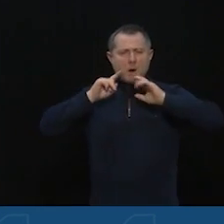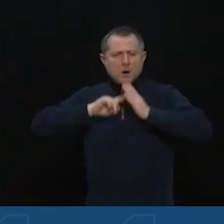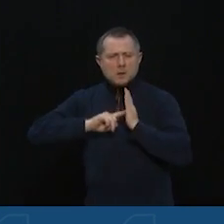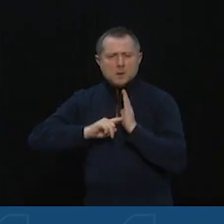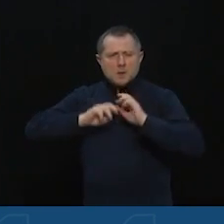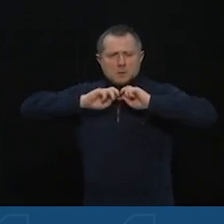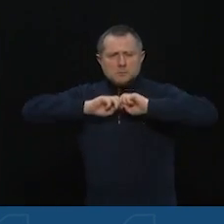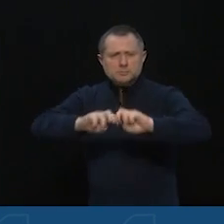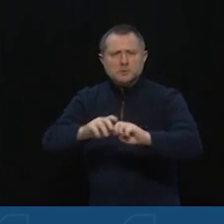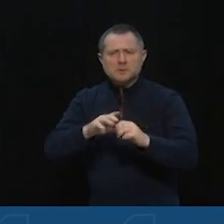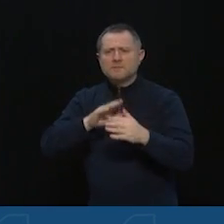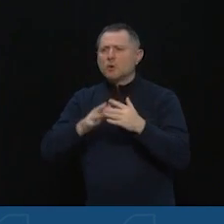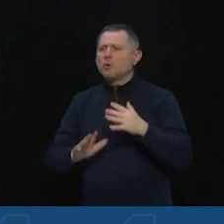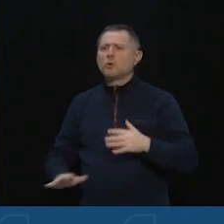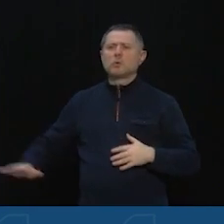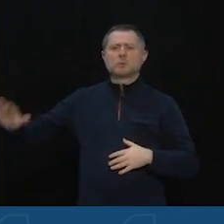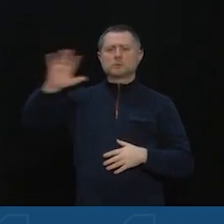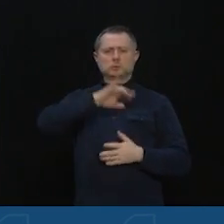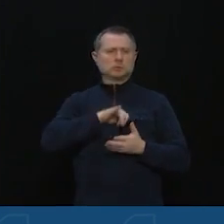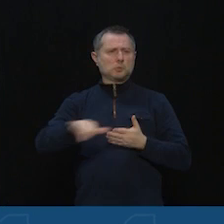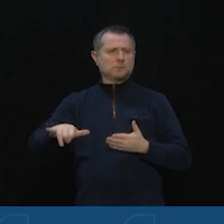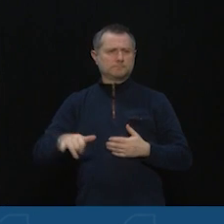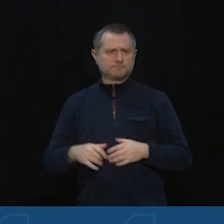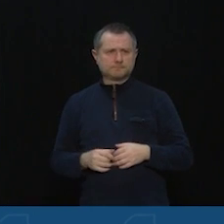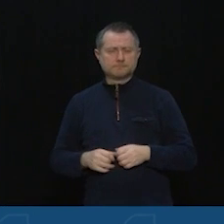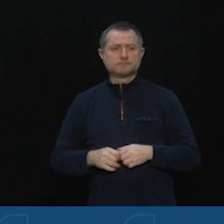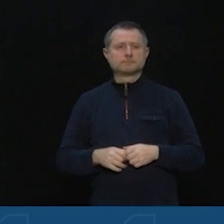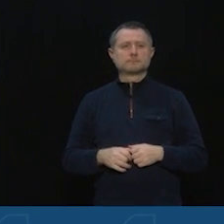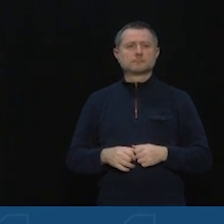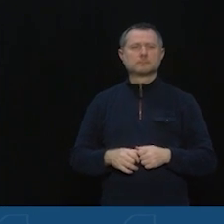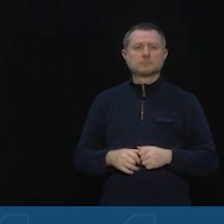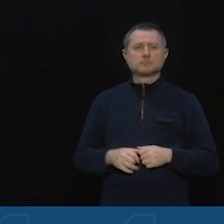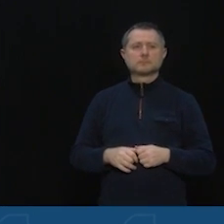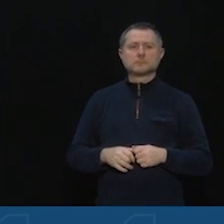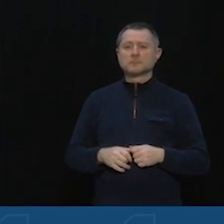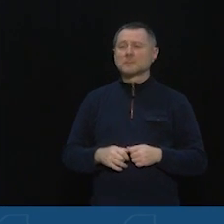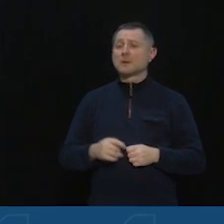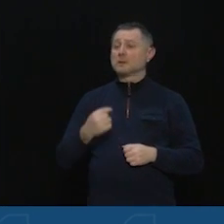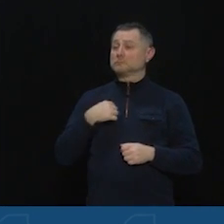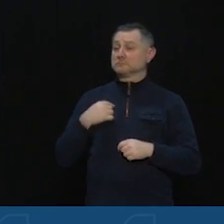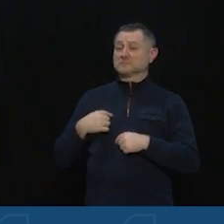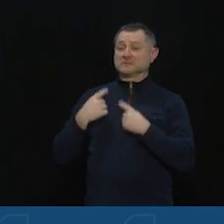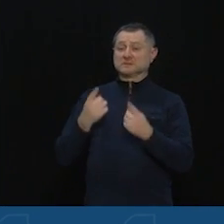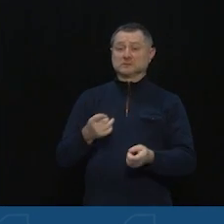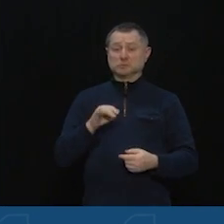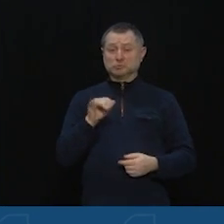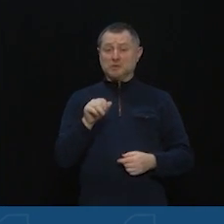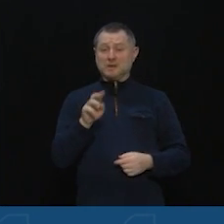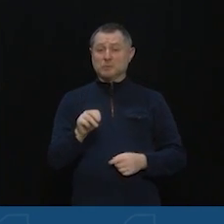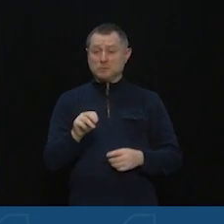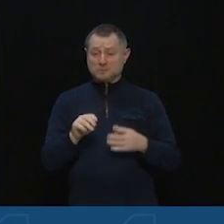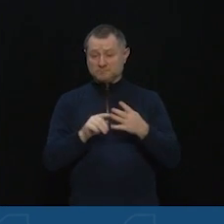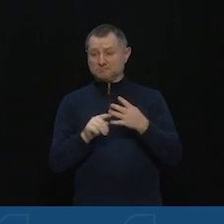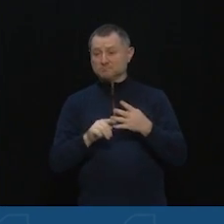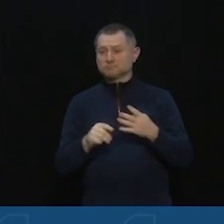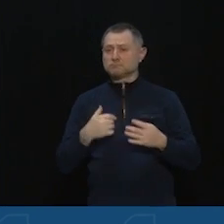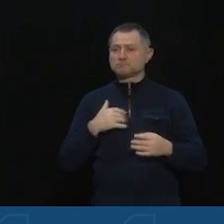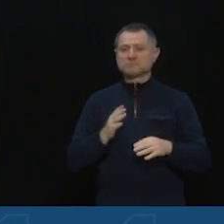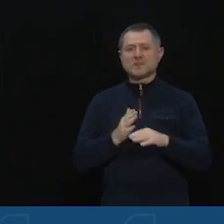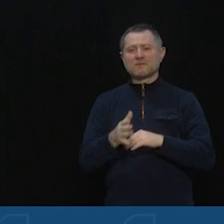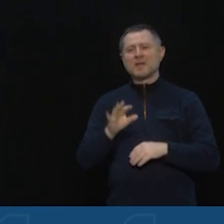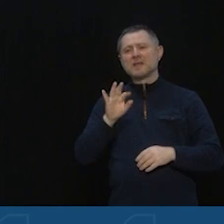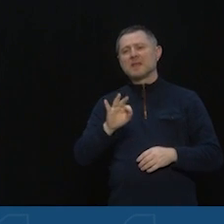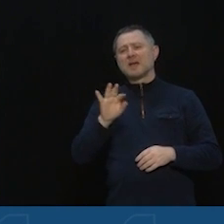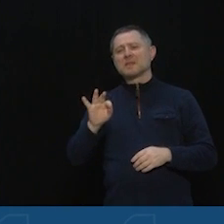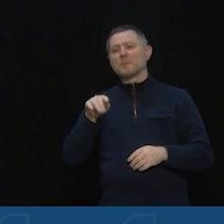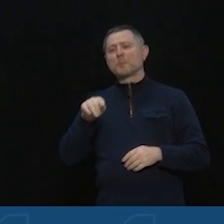the state, and these are detailed sequencing data results. And since the end of January, more than 99.5%